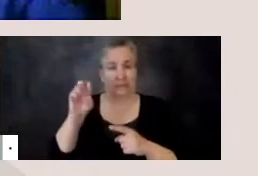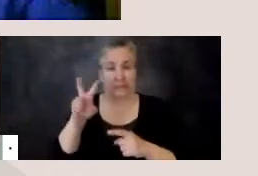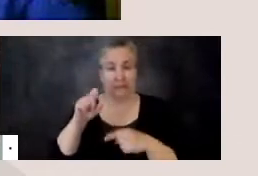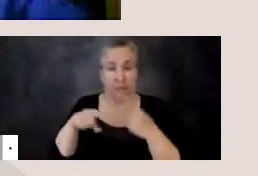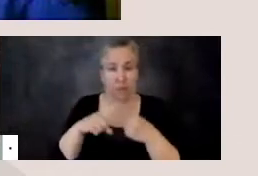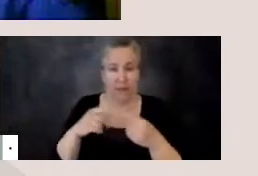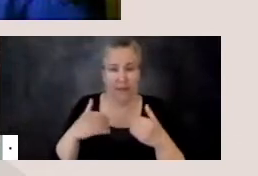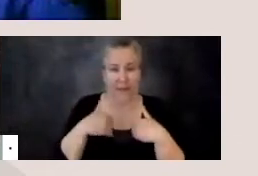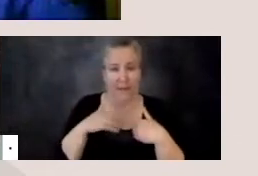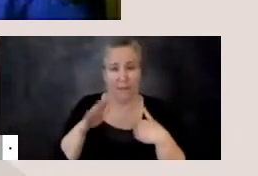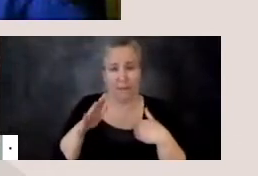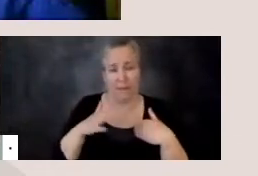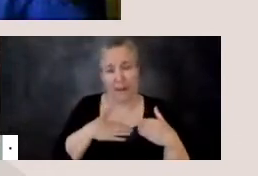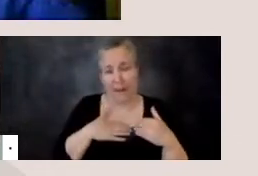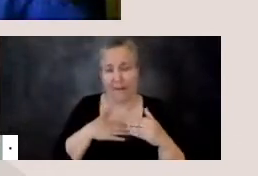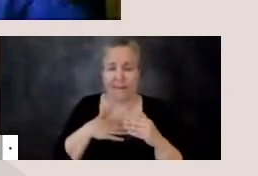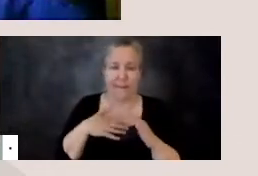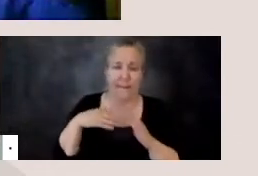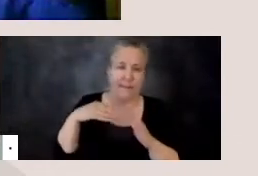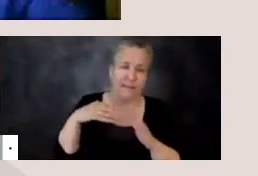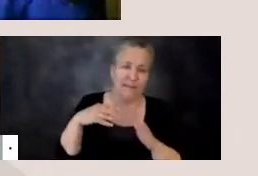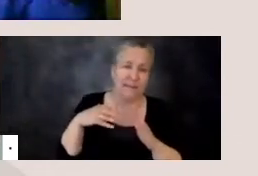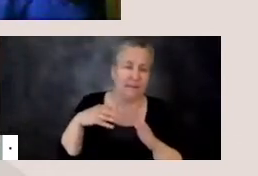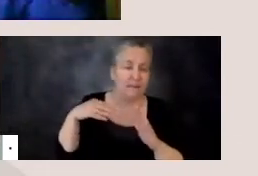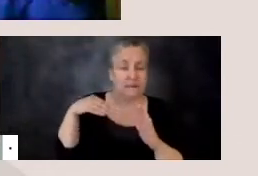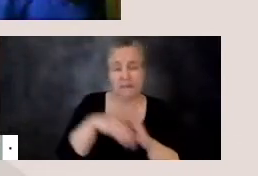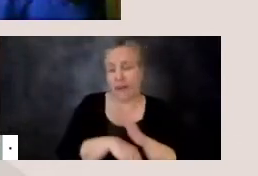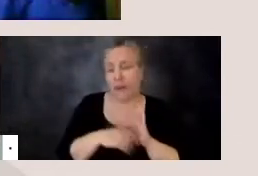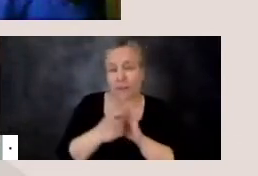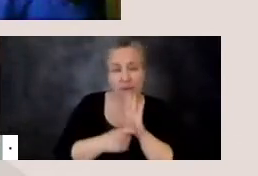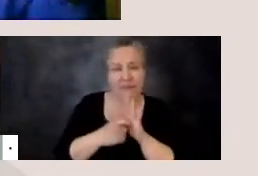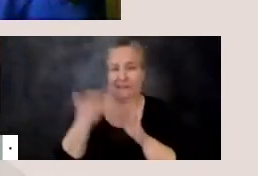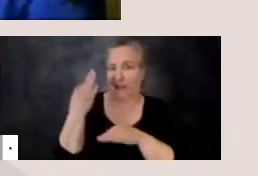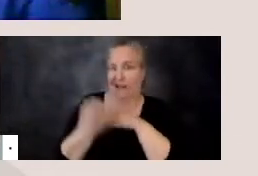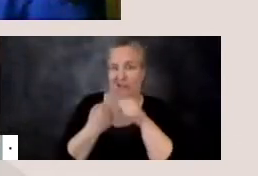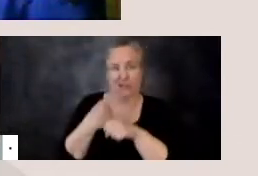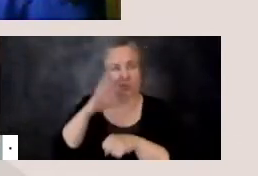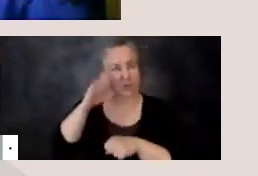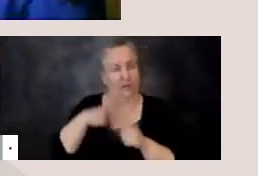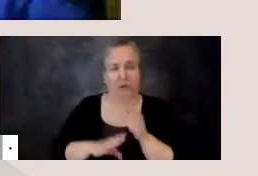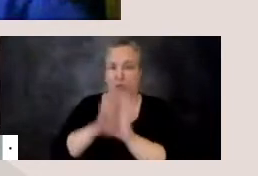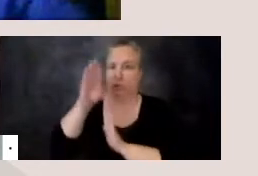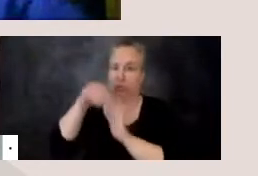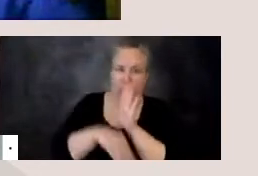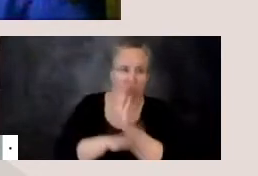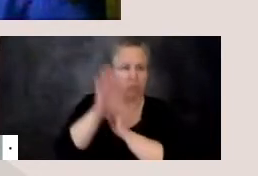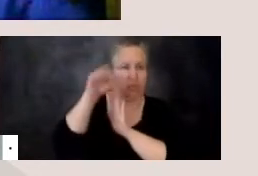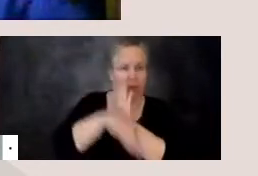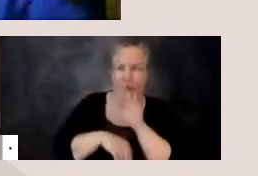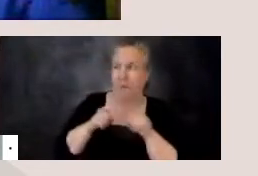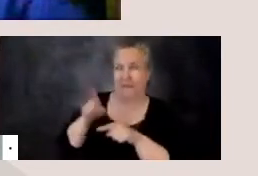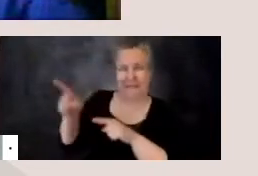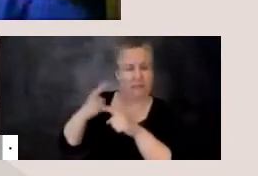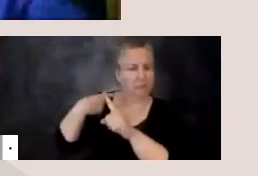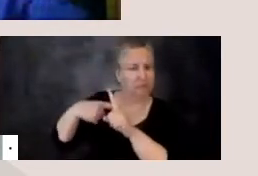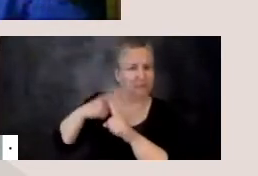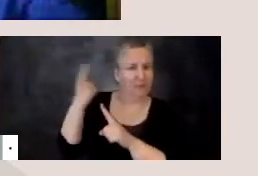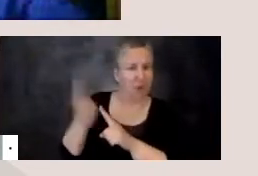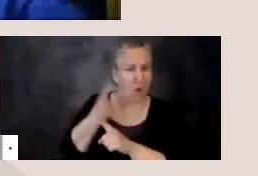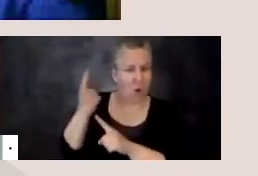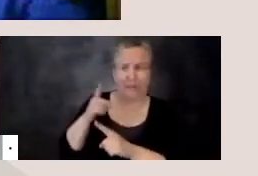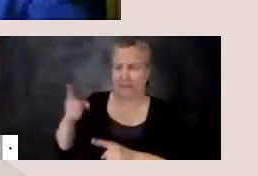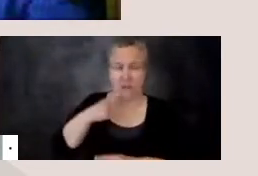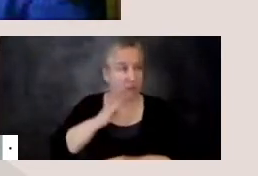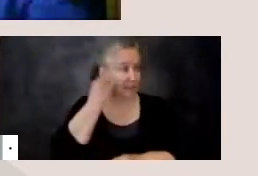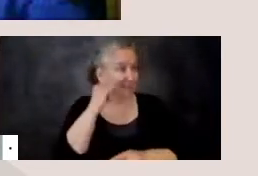even when I had my down period and I've been on a roller coaster these 9 years, they were always positive, and you know, like if this doesn't